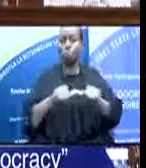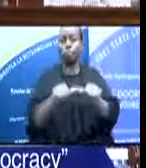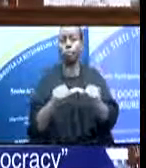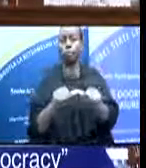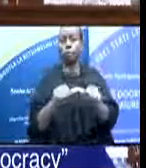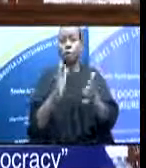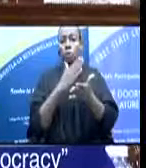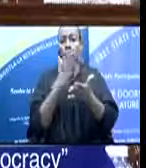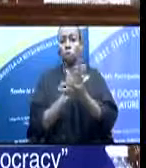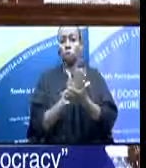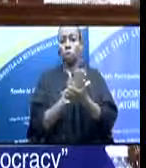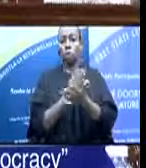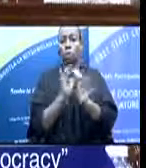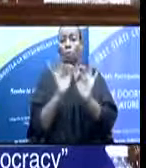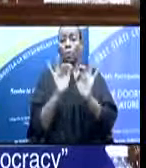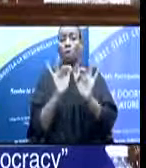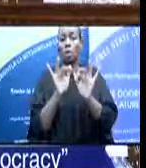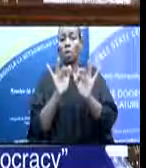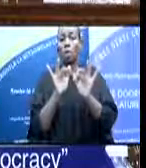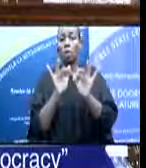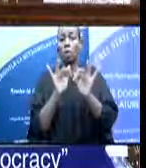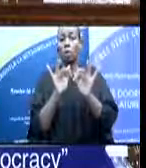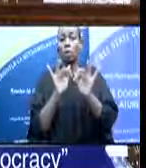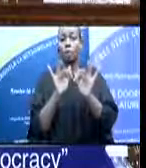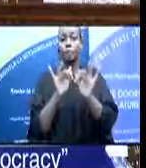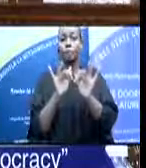still want to see discrimination being